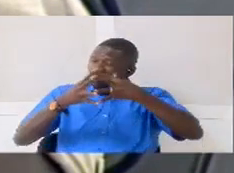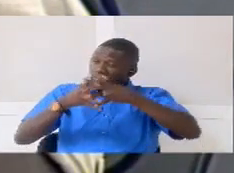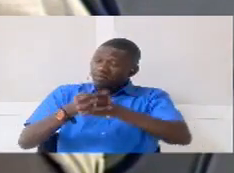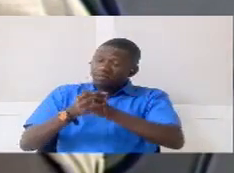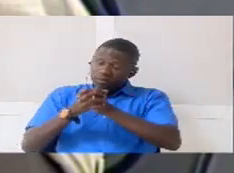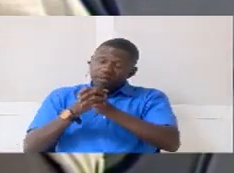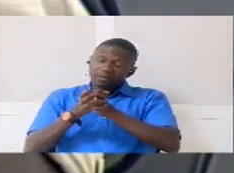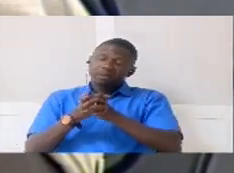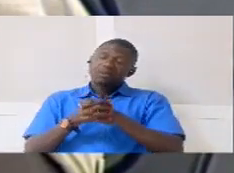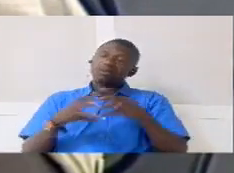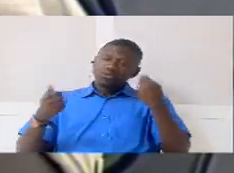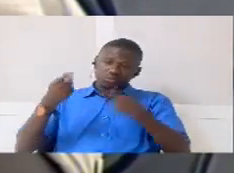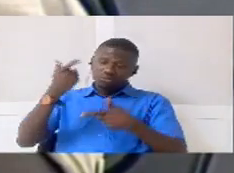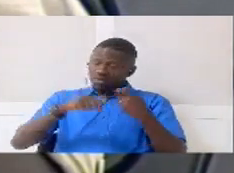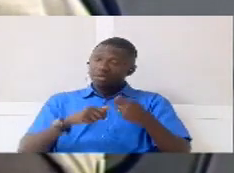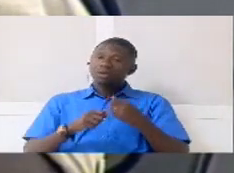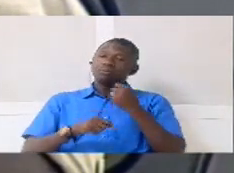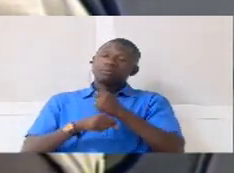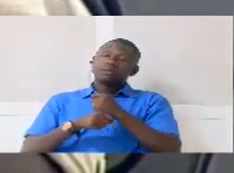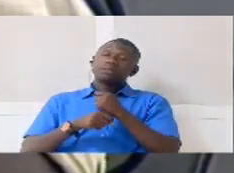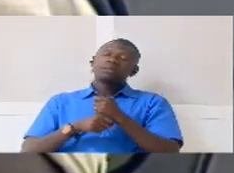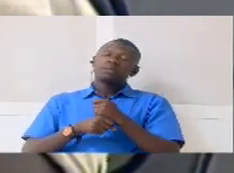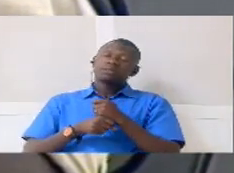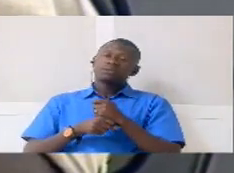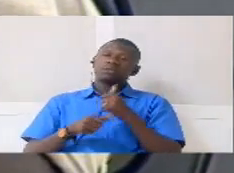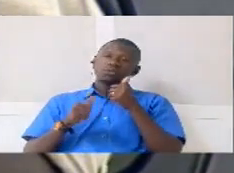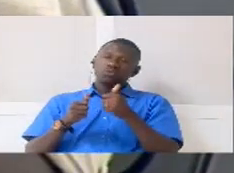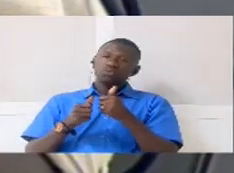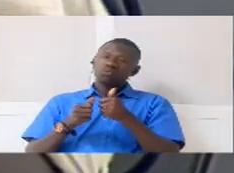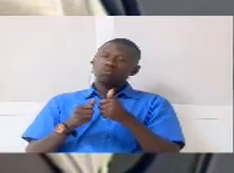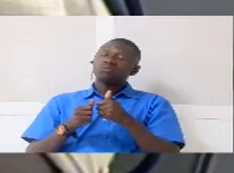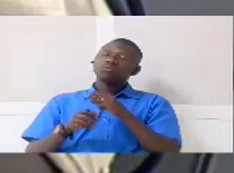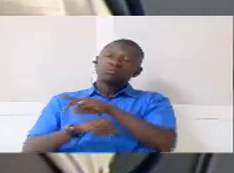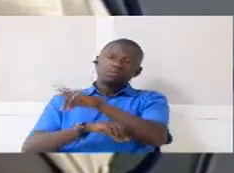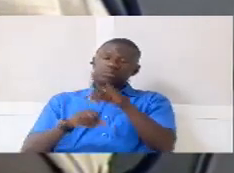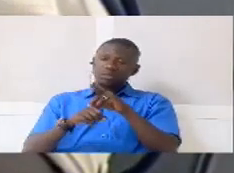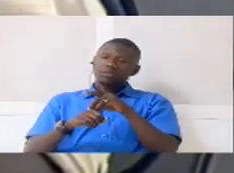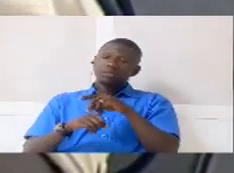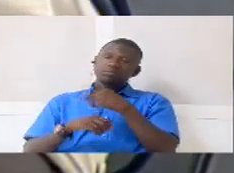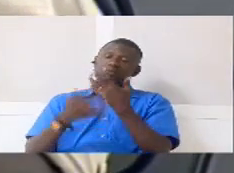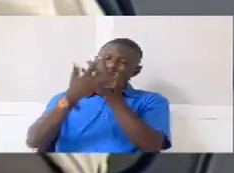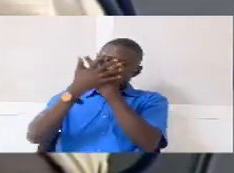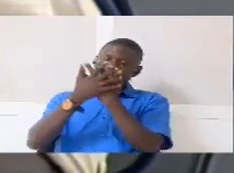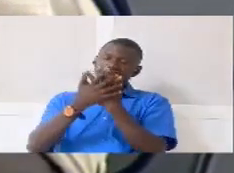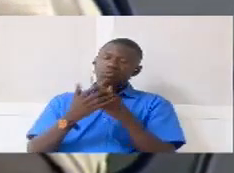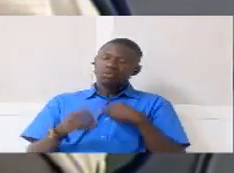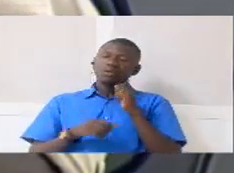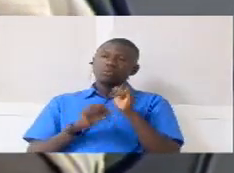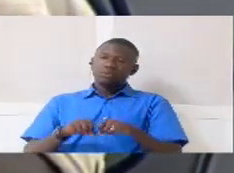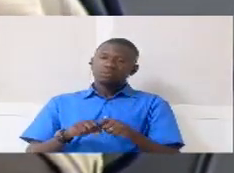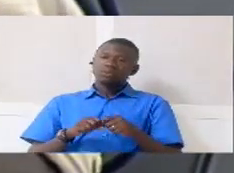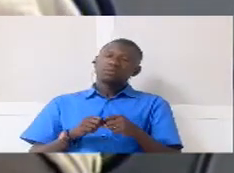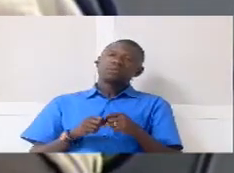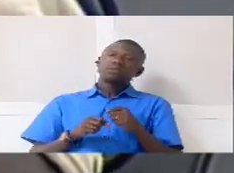Gambia Kaso de Ma Purum Falanga Futa level of Damia Lonko Dunia Mulsinana Inastori to